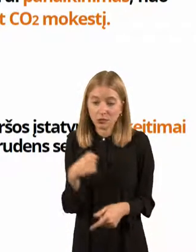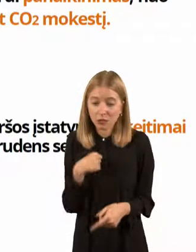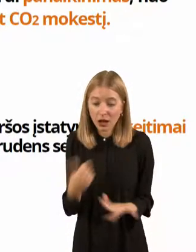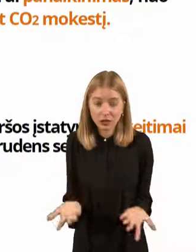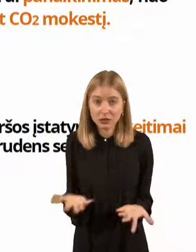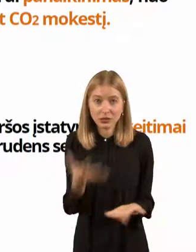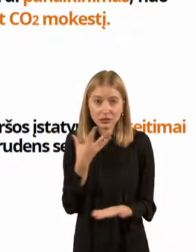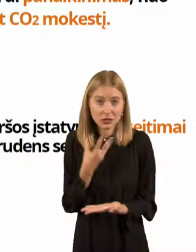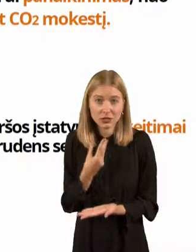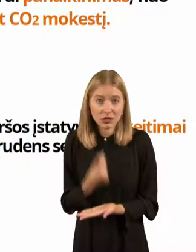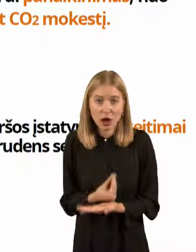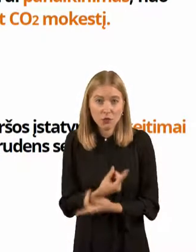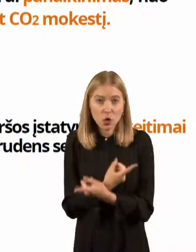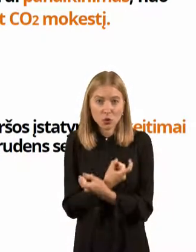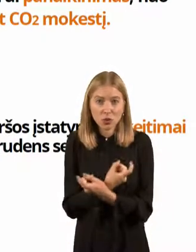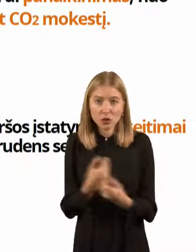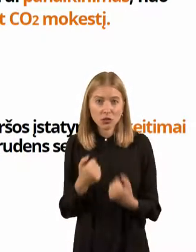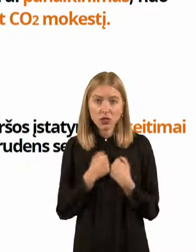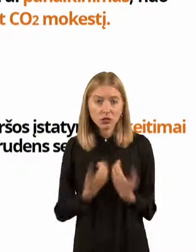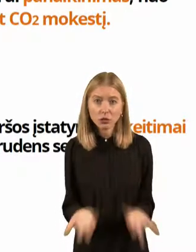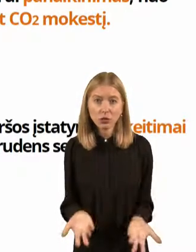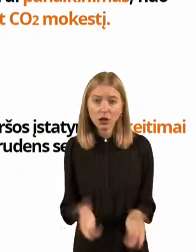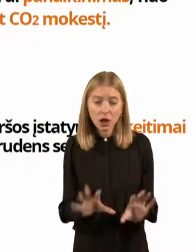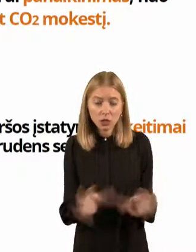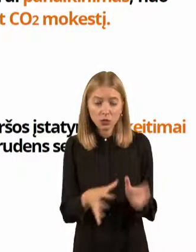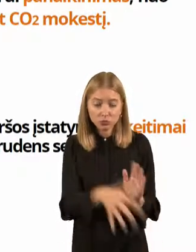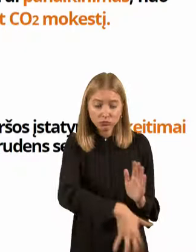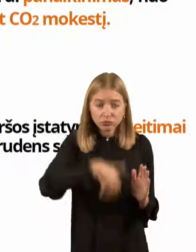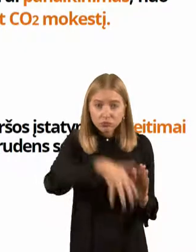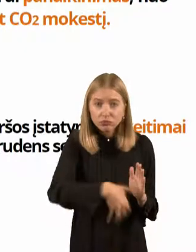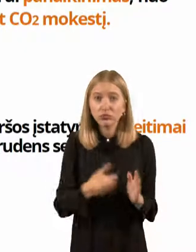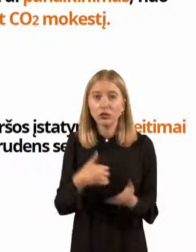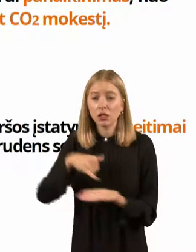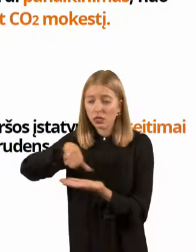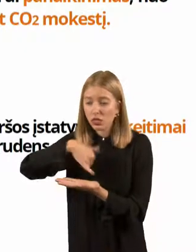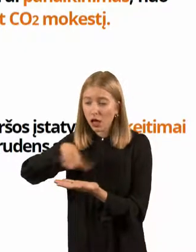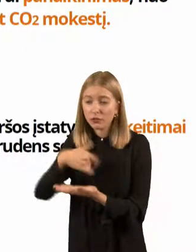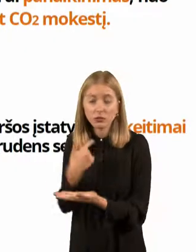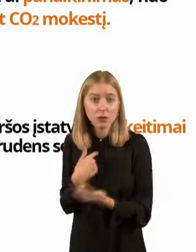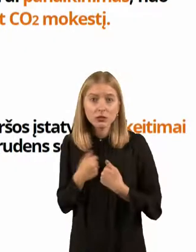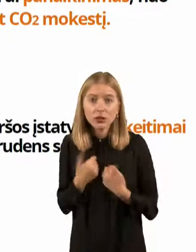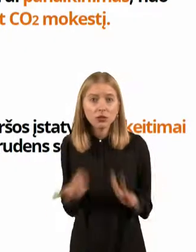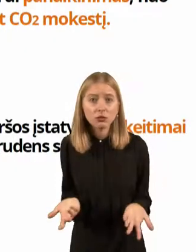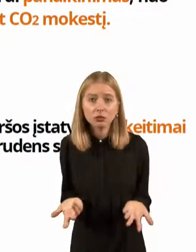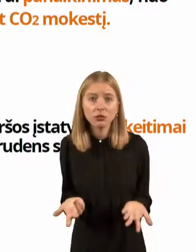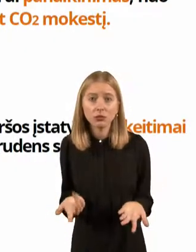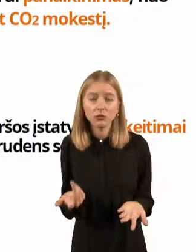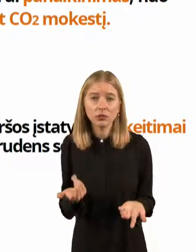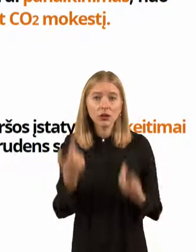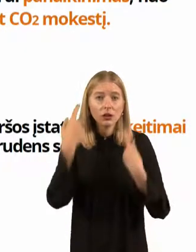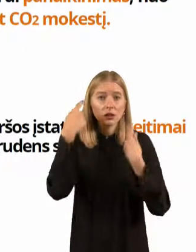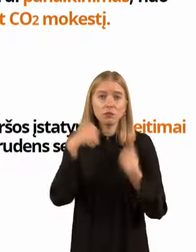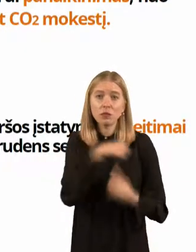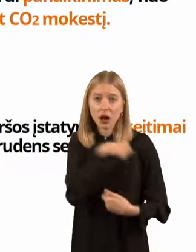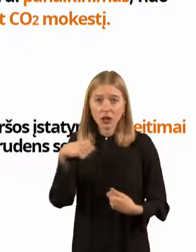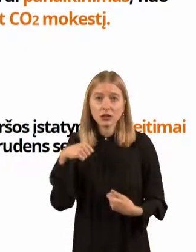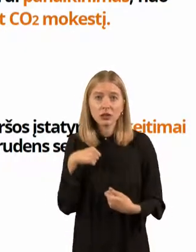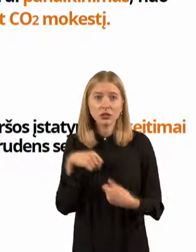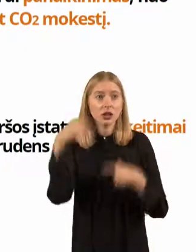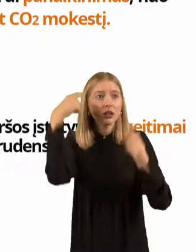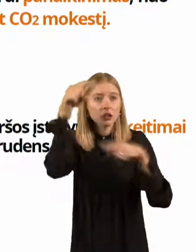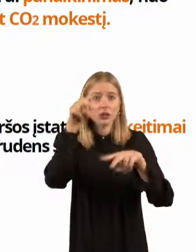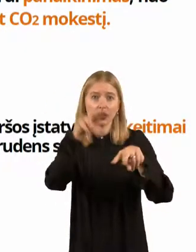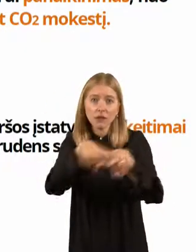so to a certain extent, our country can be even considered as an energy desert,